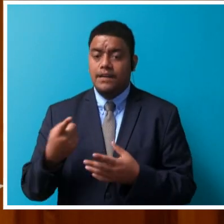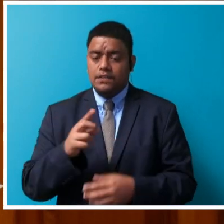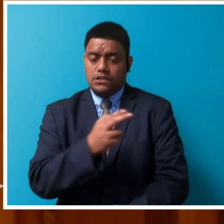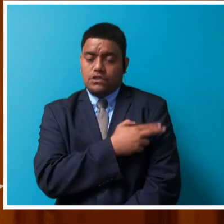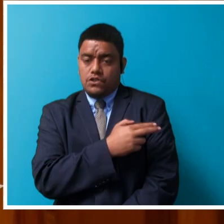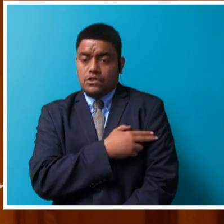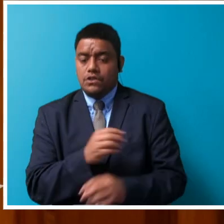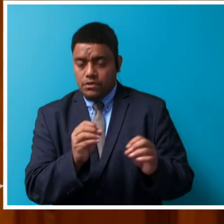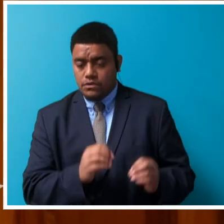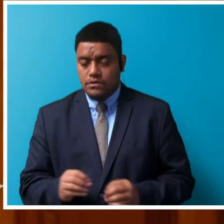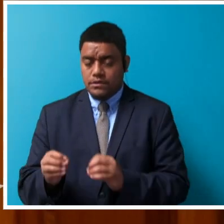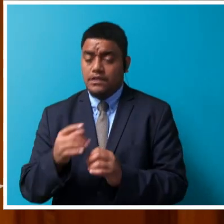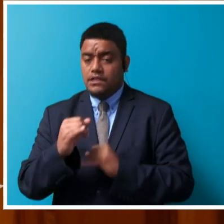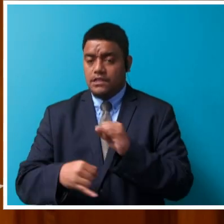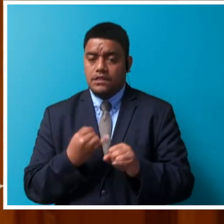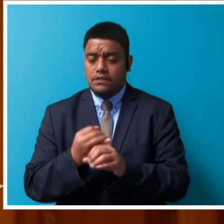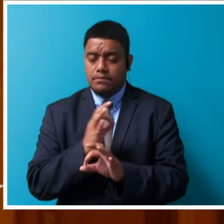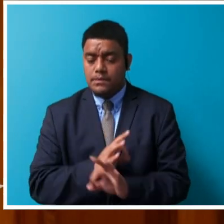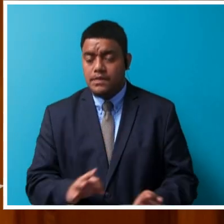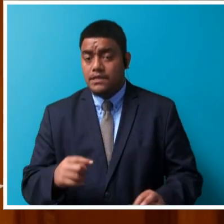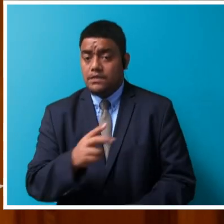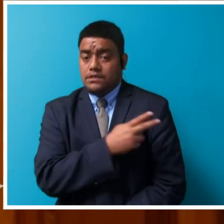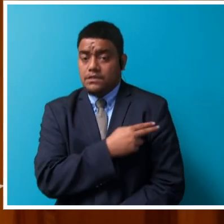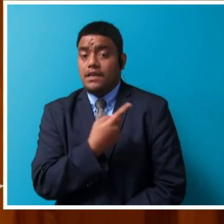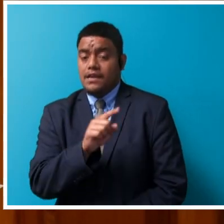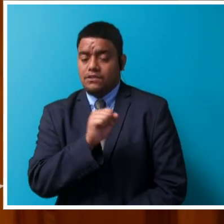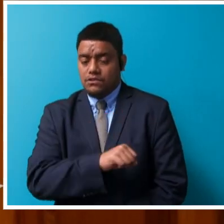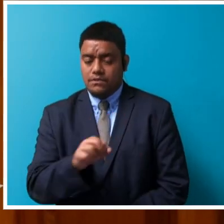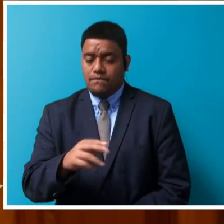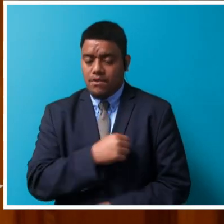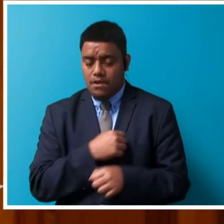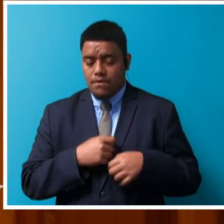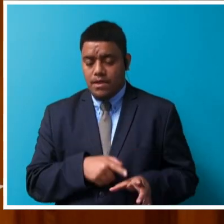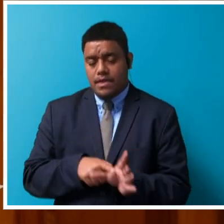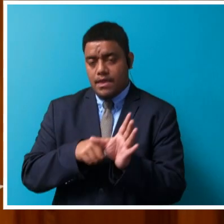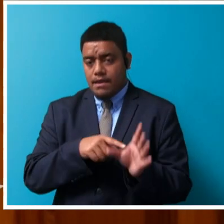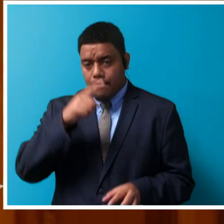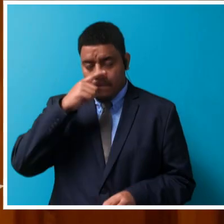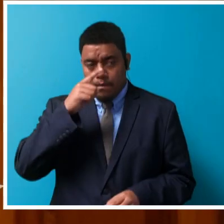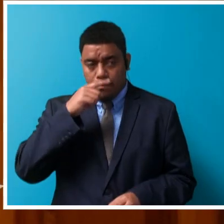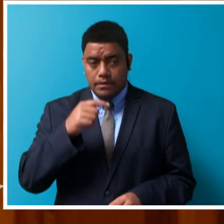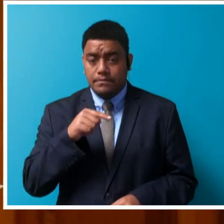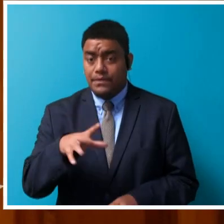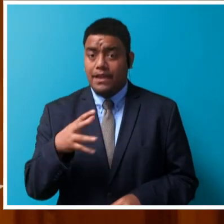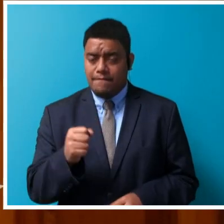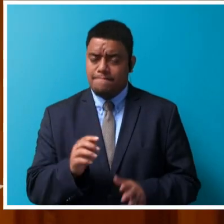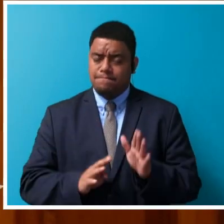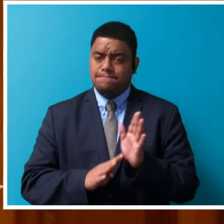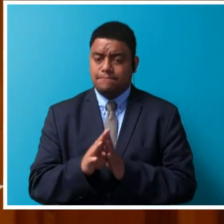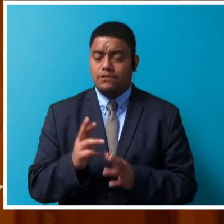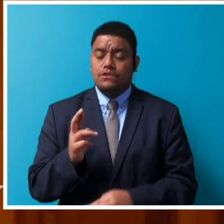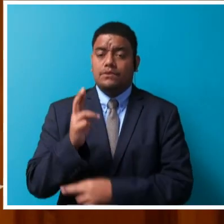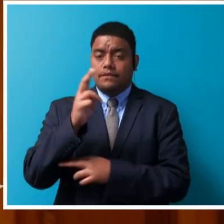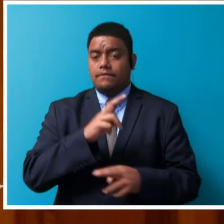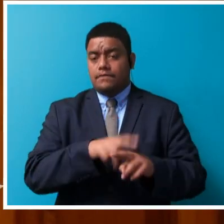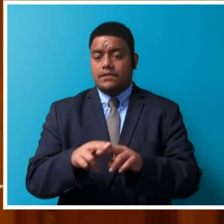role in international peace and security, and scholarships for our young people. Our diplomats have robustly represented